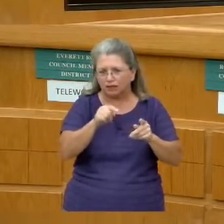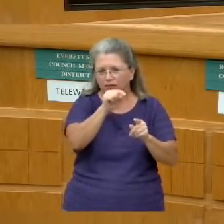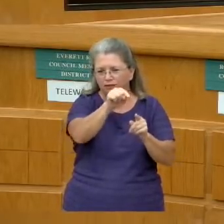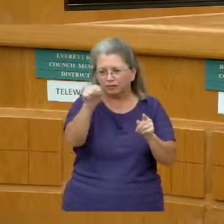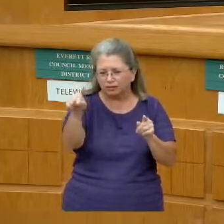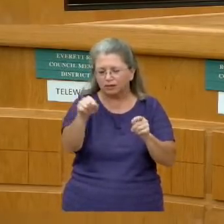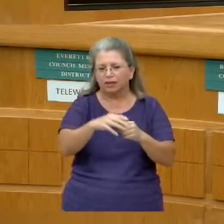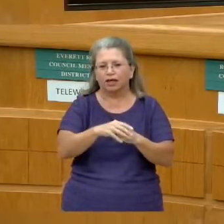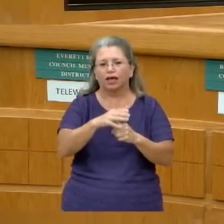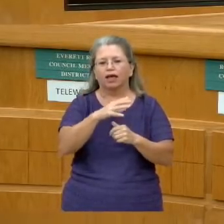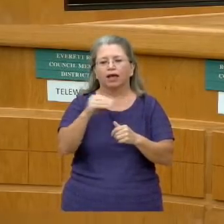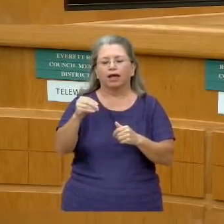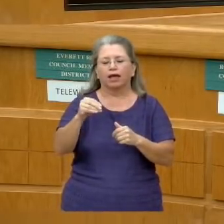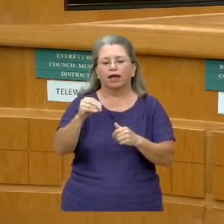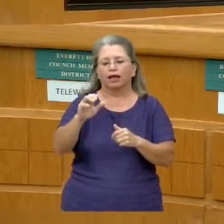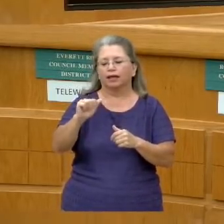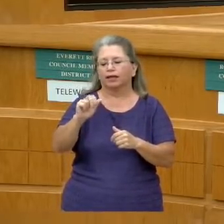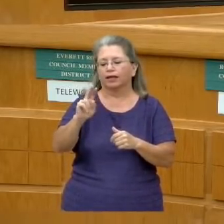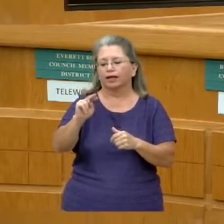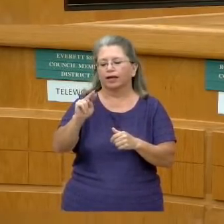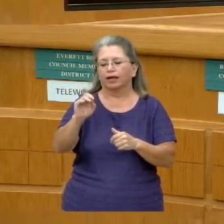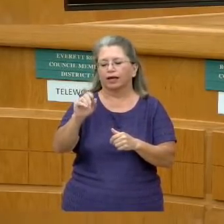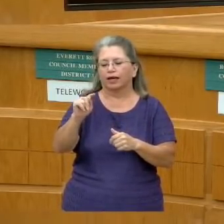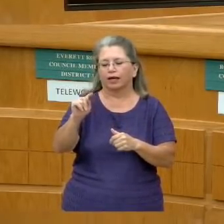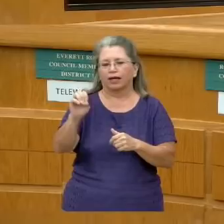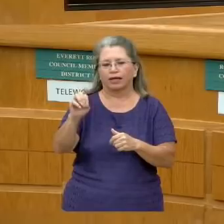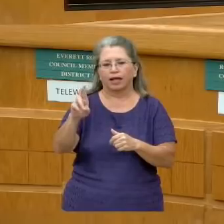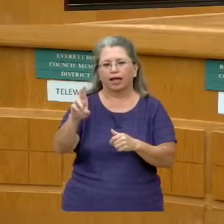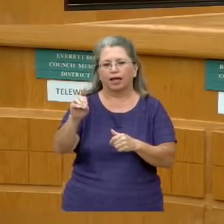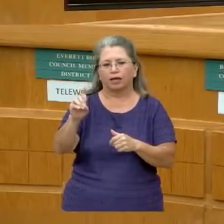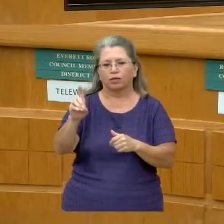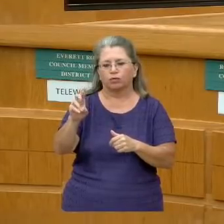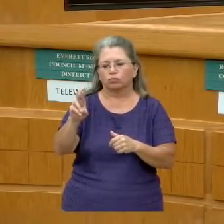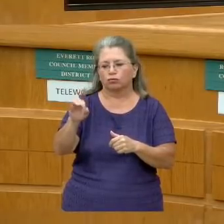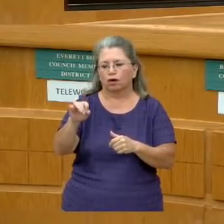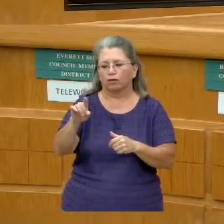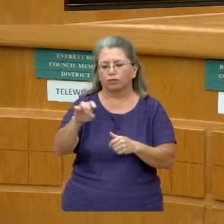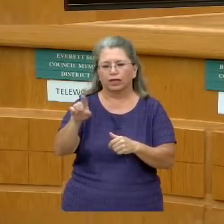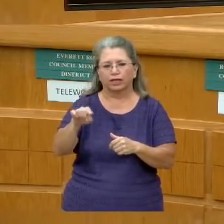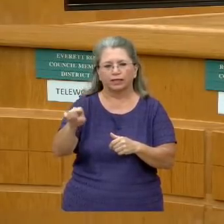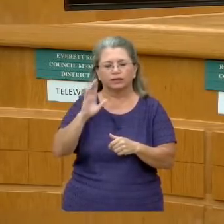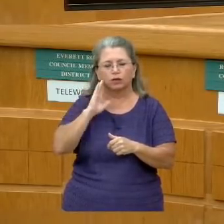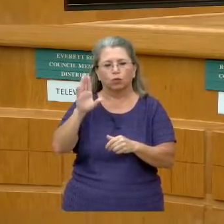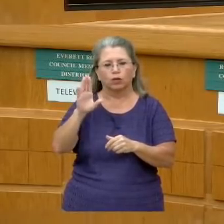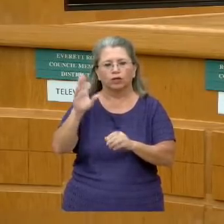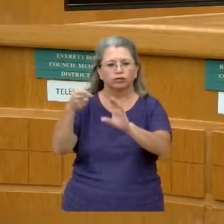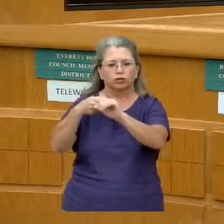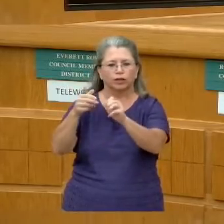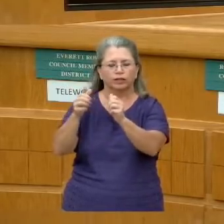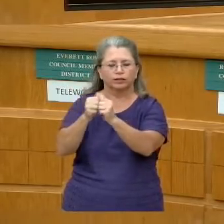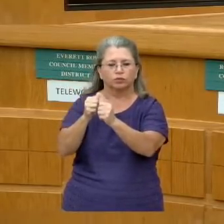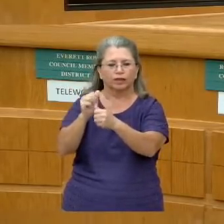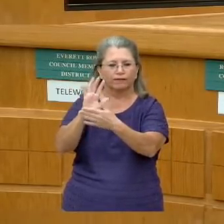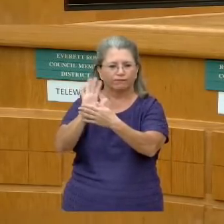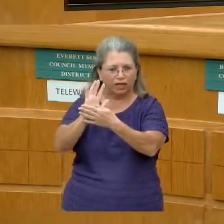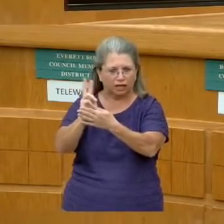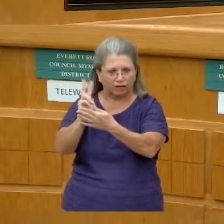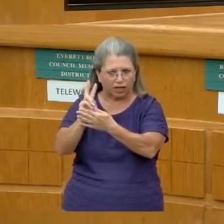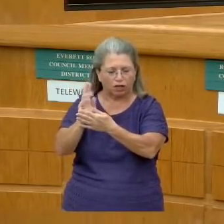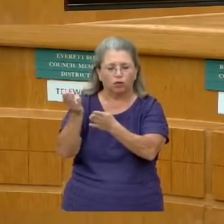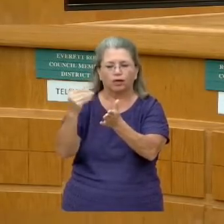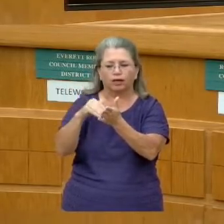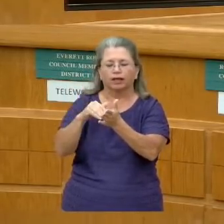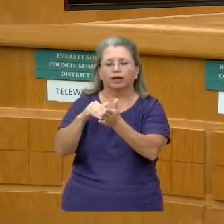And then Annette Rodriguez, our public health director, will join us through WebEx, providing us an update and some of her perspective